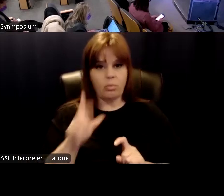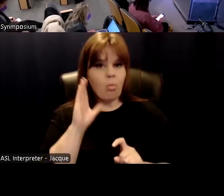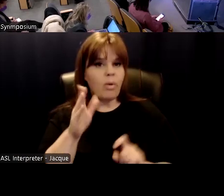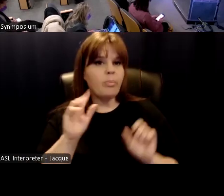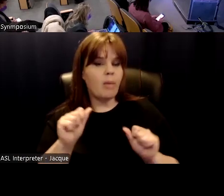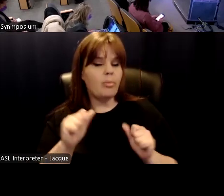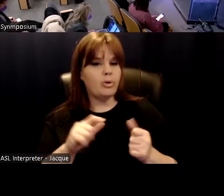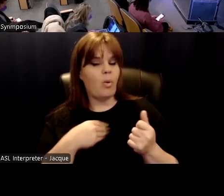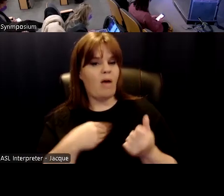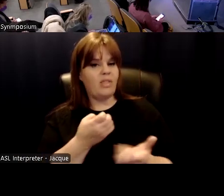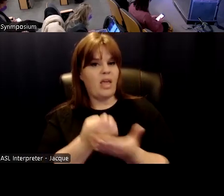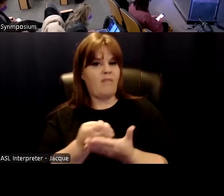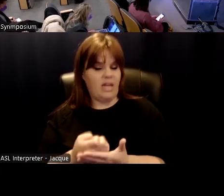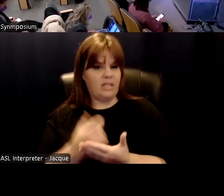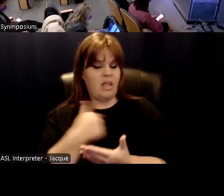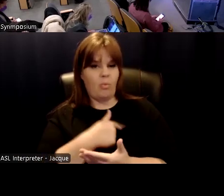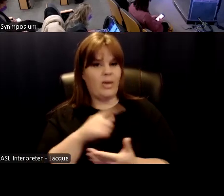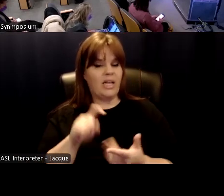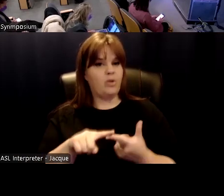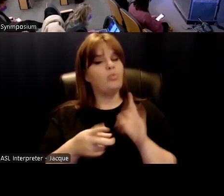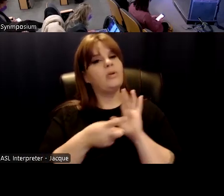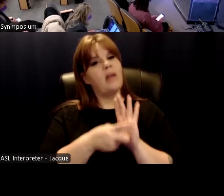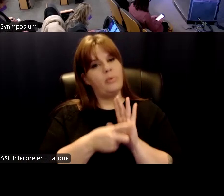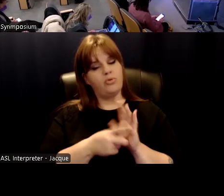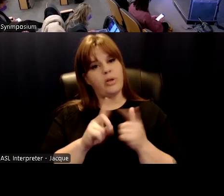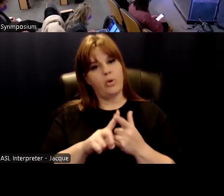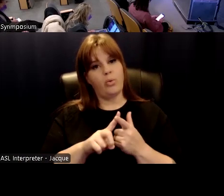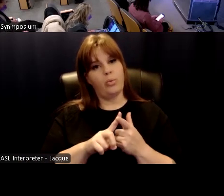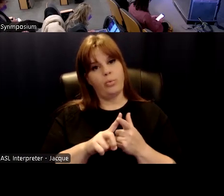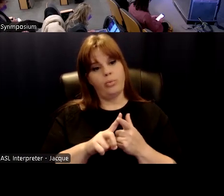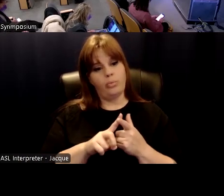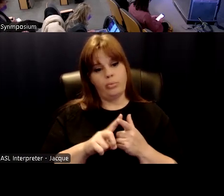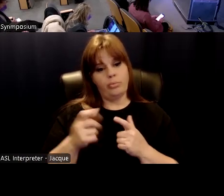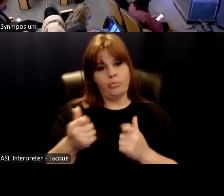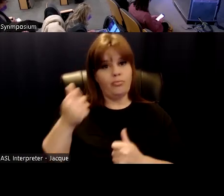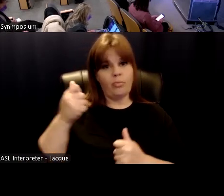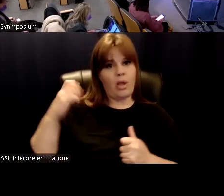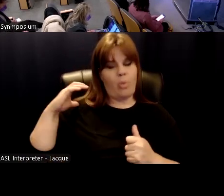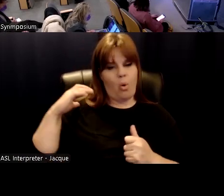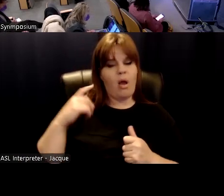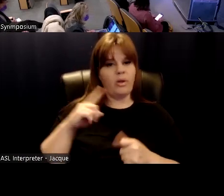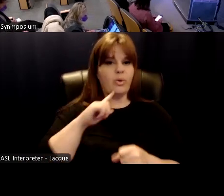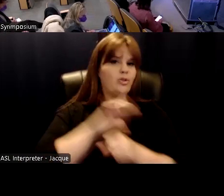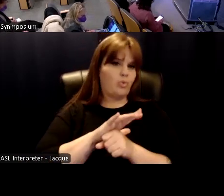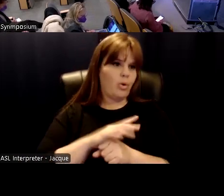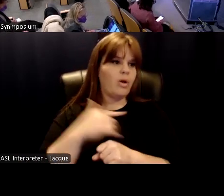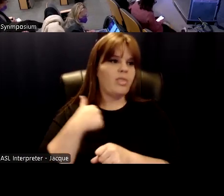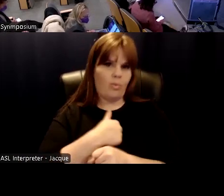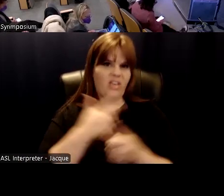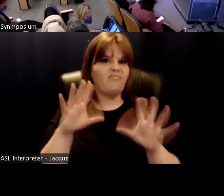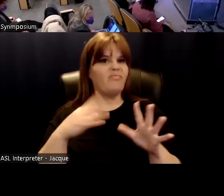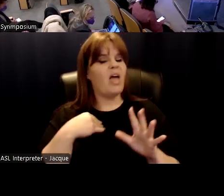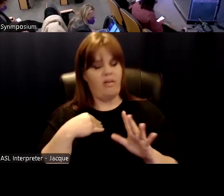have the evidence that we need to demonstrate to employers and to insurers that these